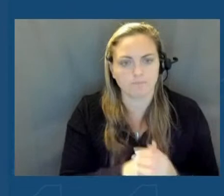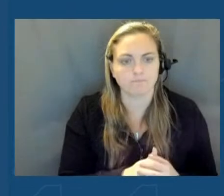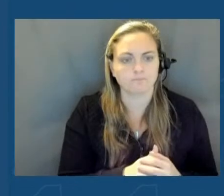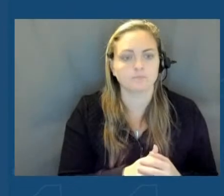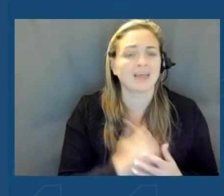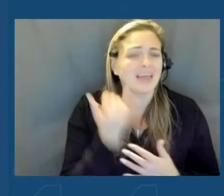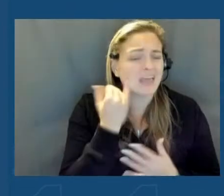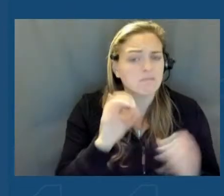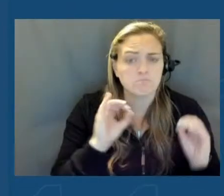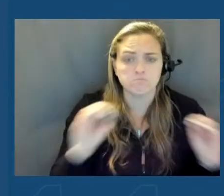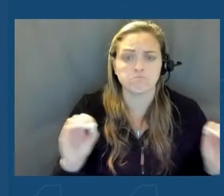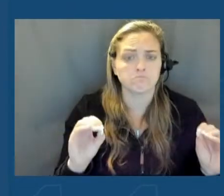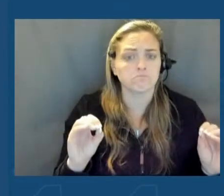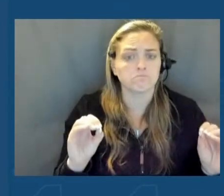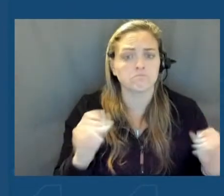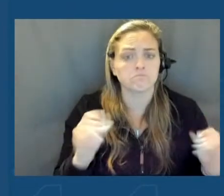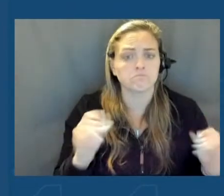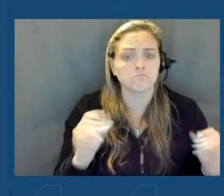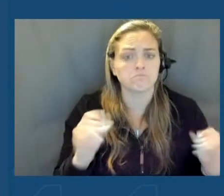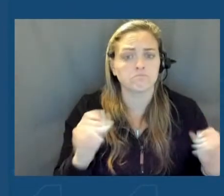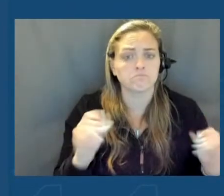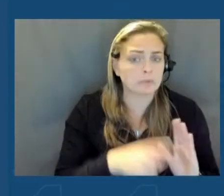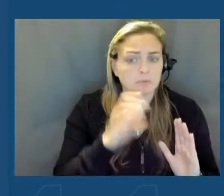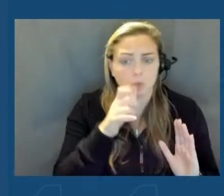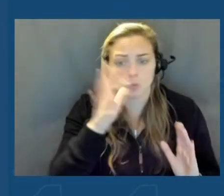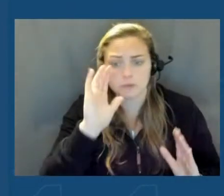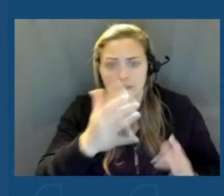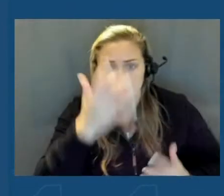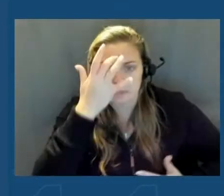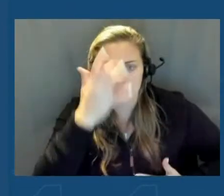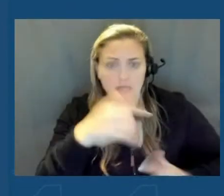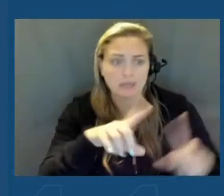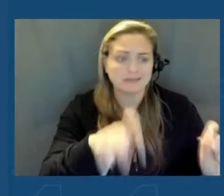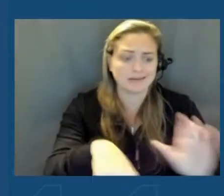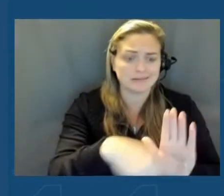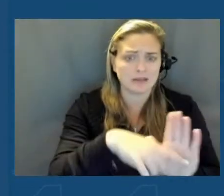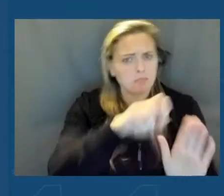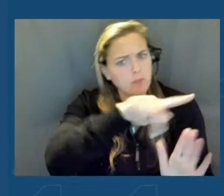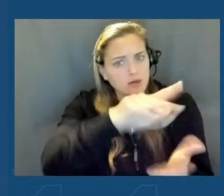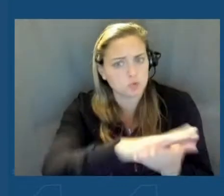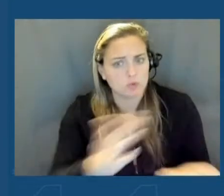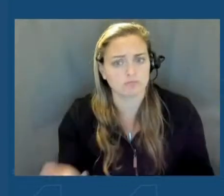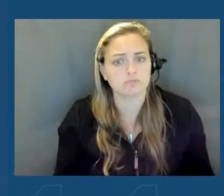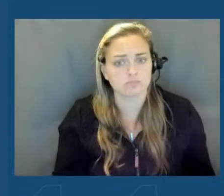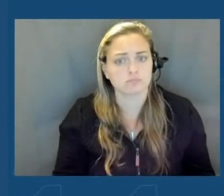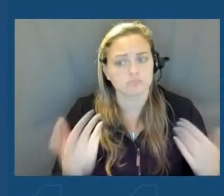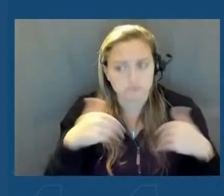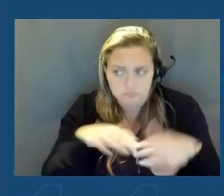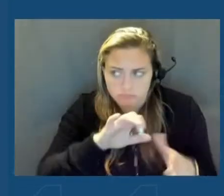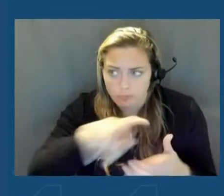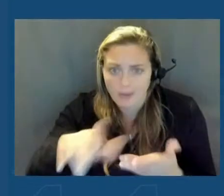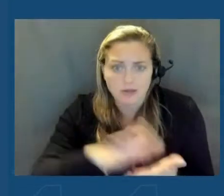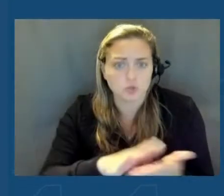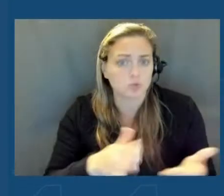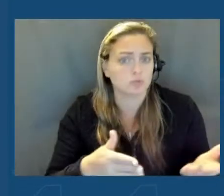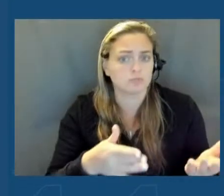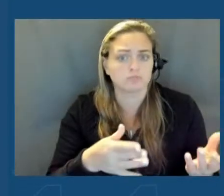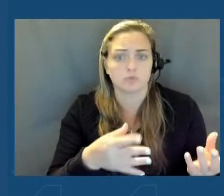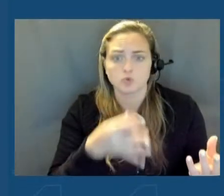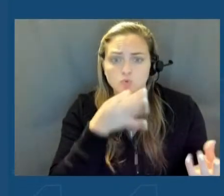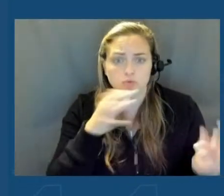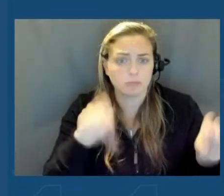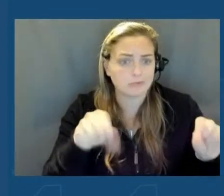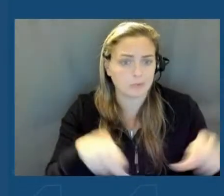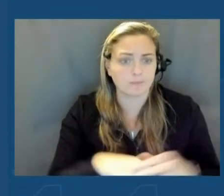no symptoms after 5 days and test negative, they should go back to school. Let's get them back into school as soon as possible. So